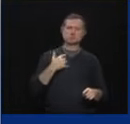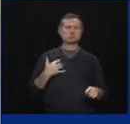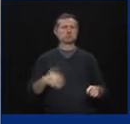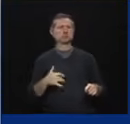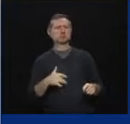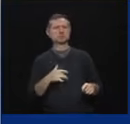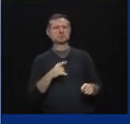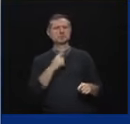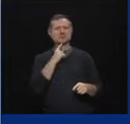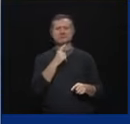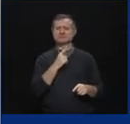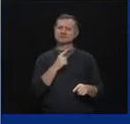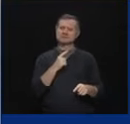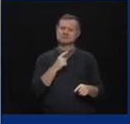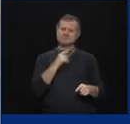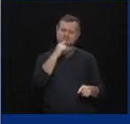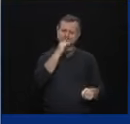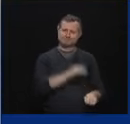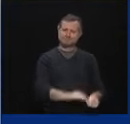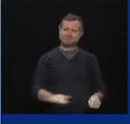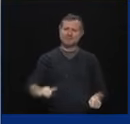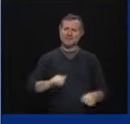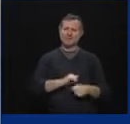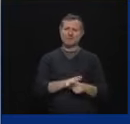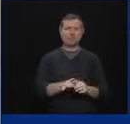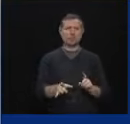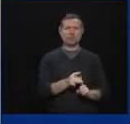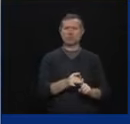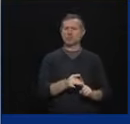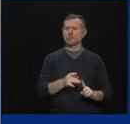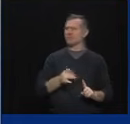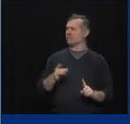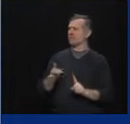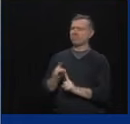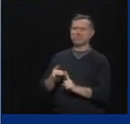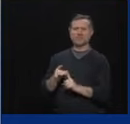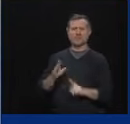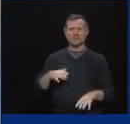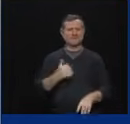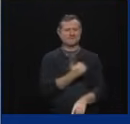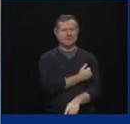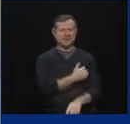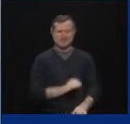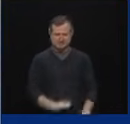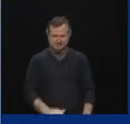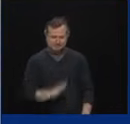now contracting COVID. And we don't have a vaccine available for 5 to